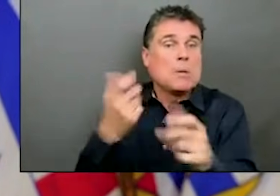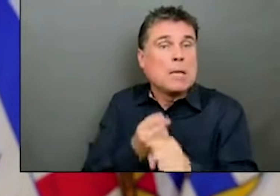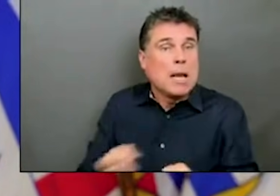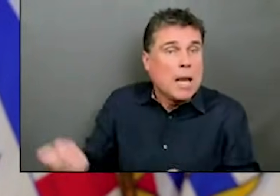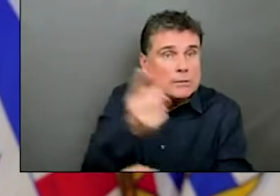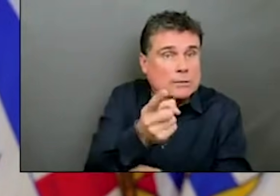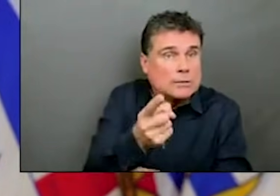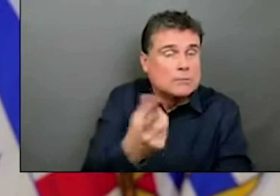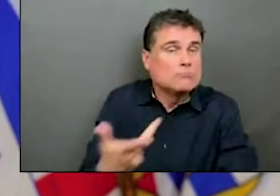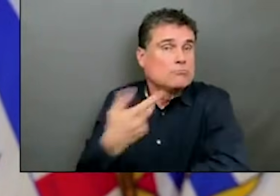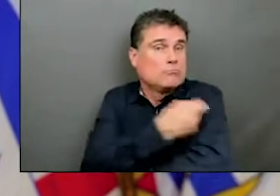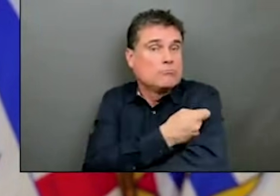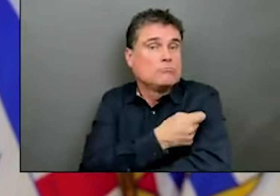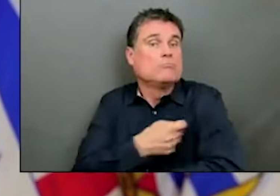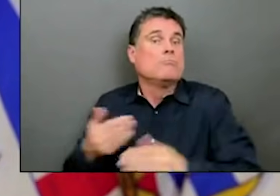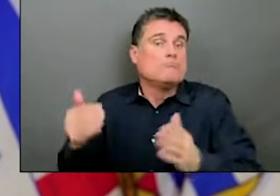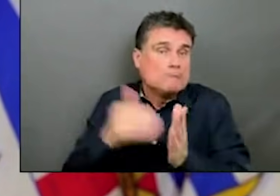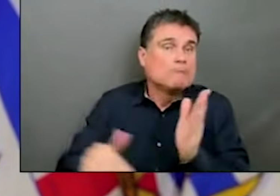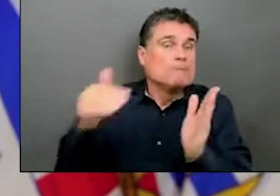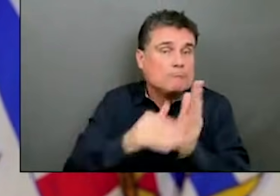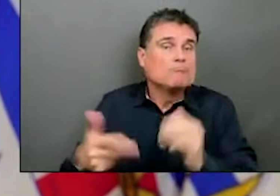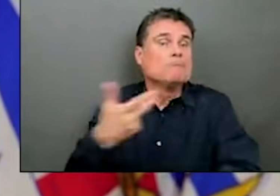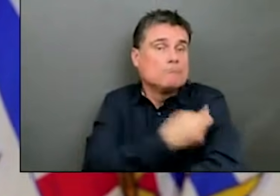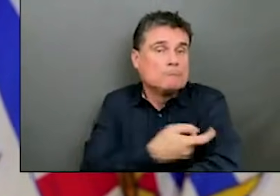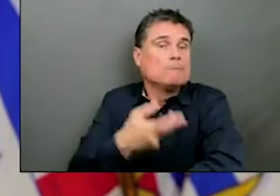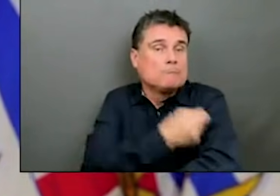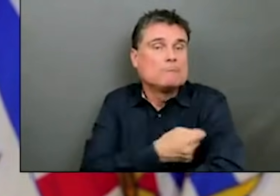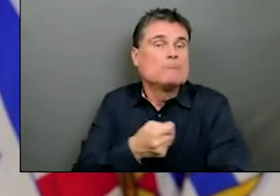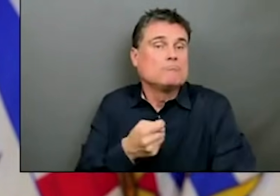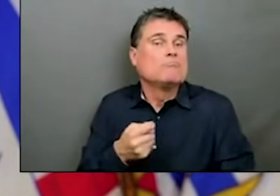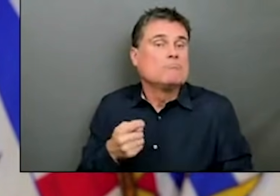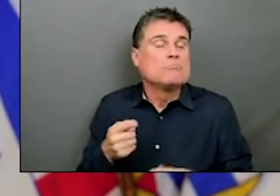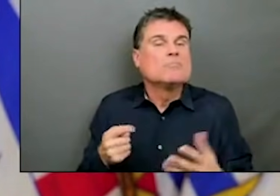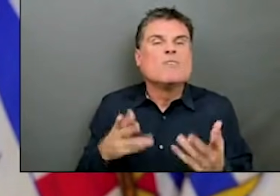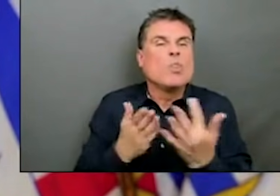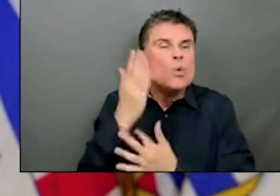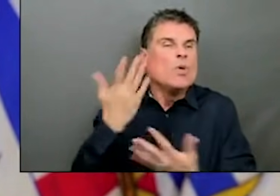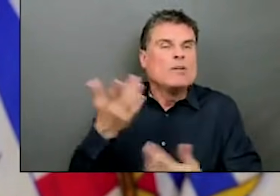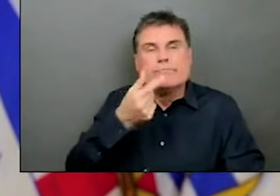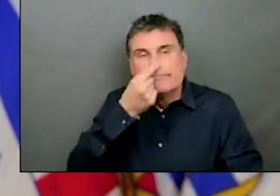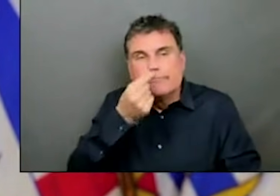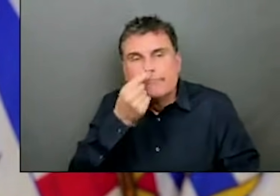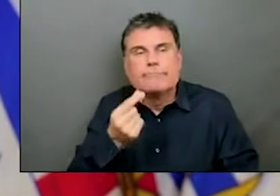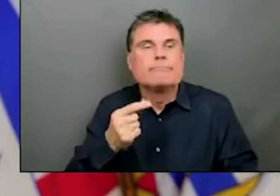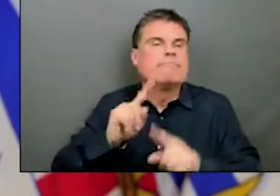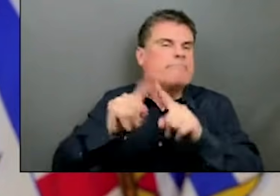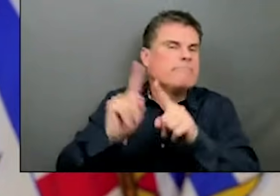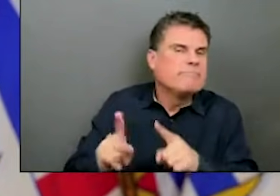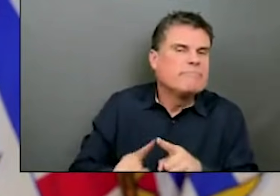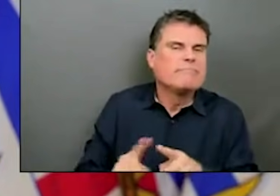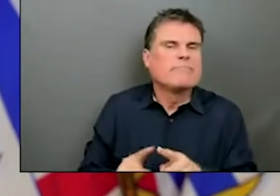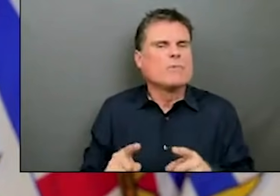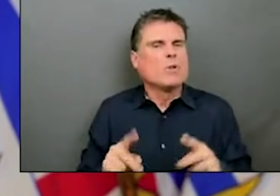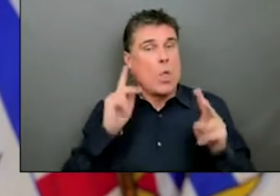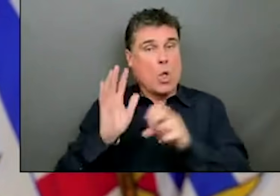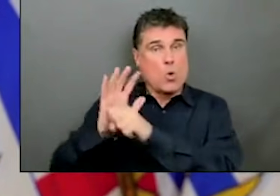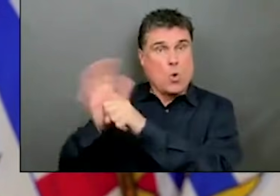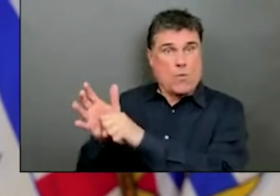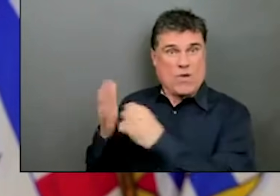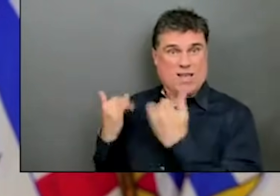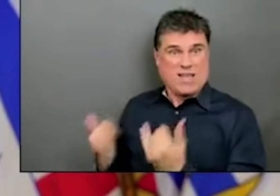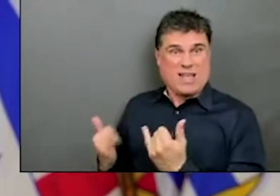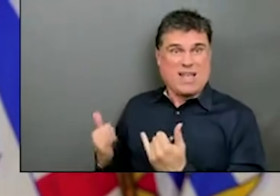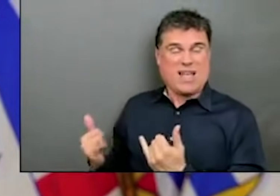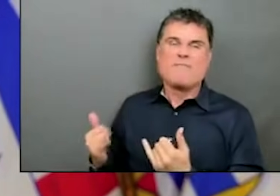respiratory season, now that we believe that coronavirus is going to be with us for a while. So those are things that we will learn and that will change